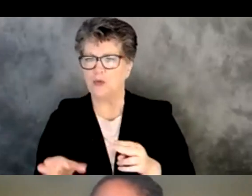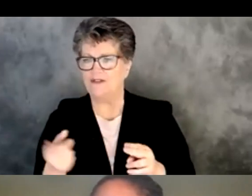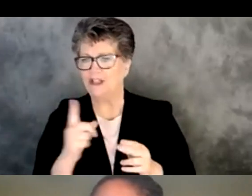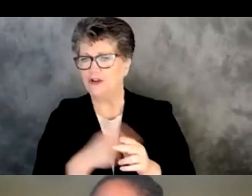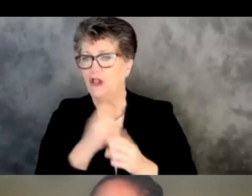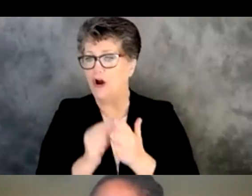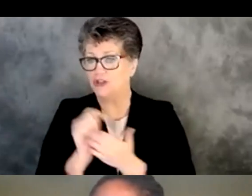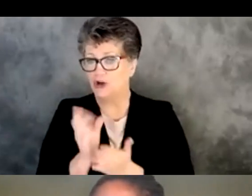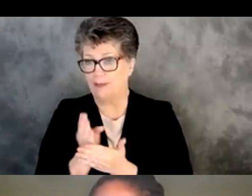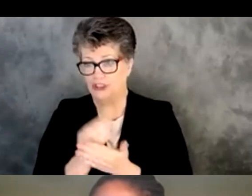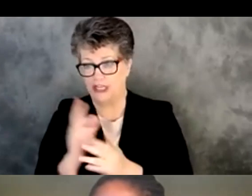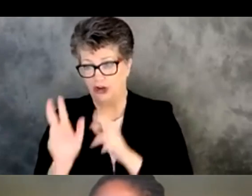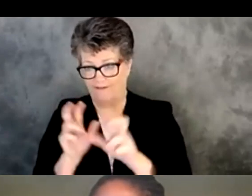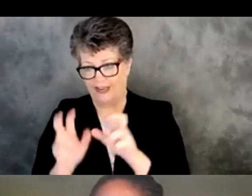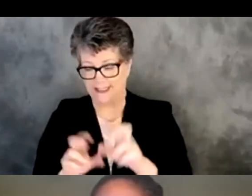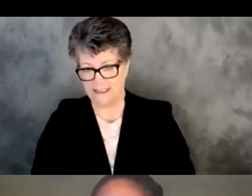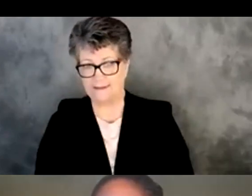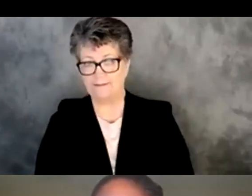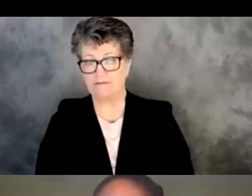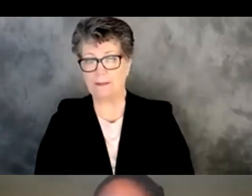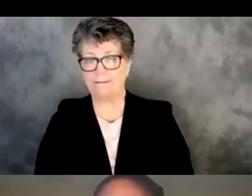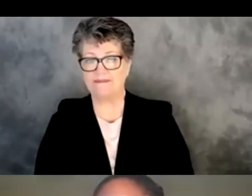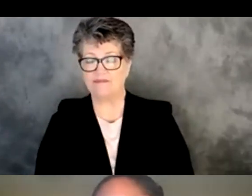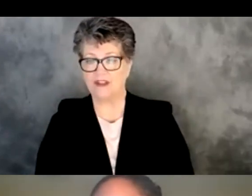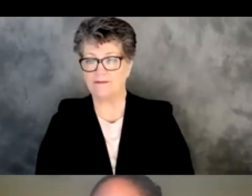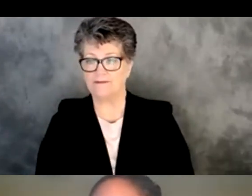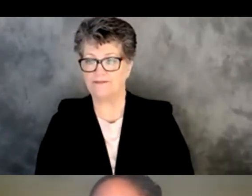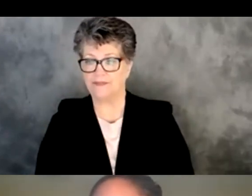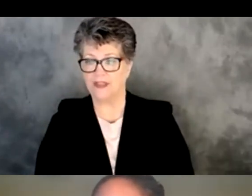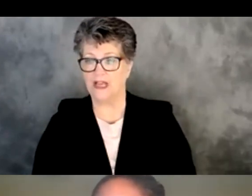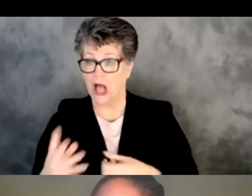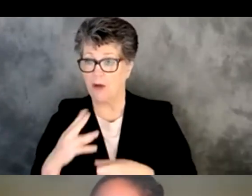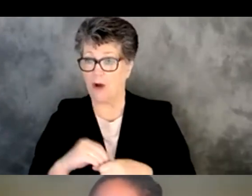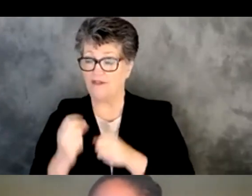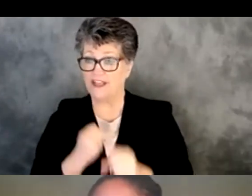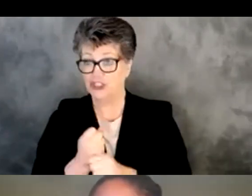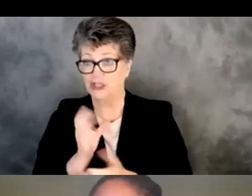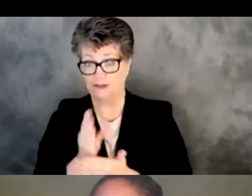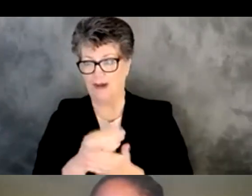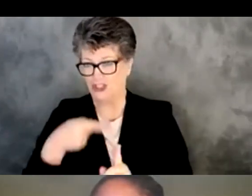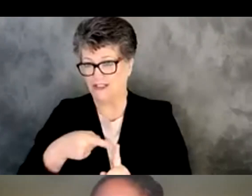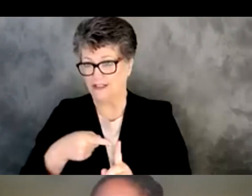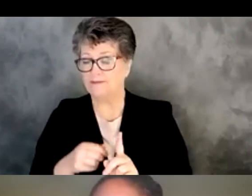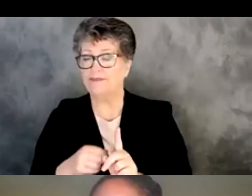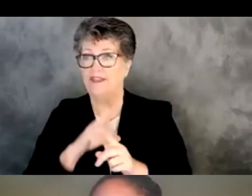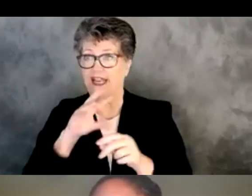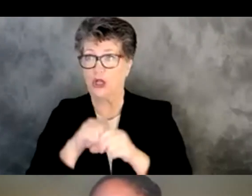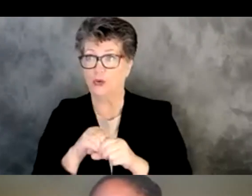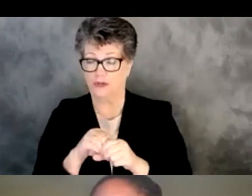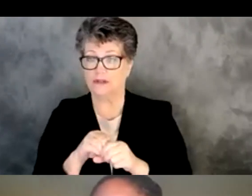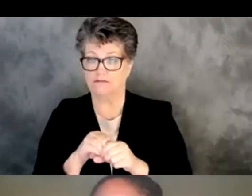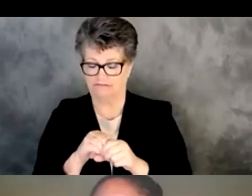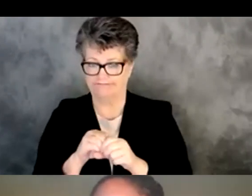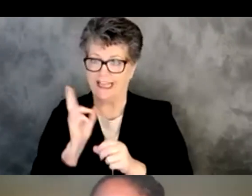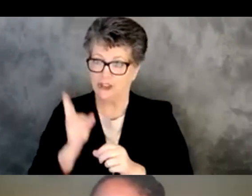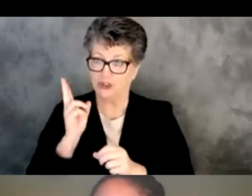long-term budgetary investments that I spoke of earlier. And part of this year's budget alone, which included, of course, historic investments